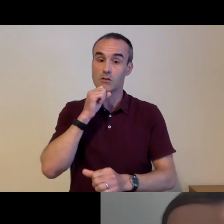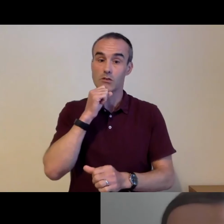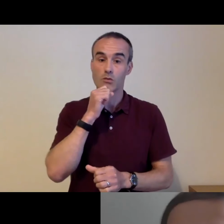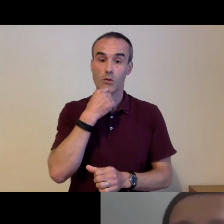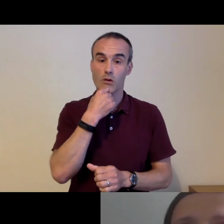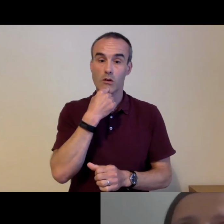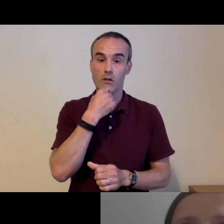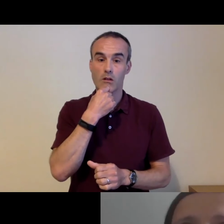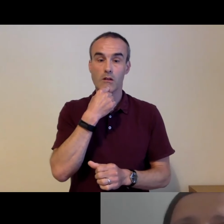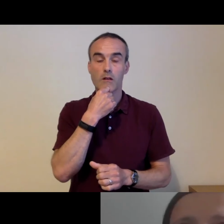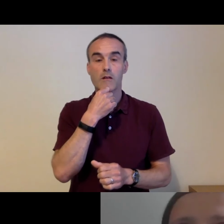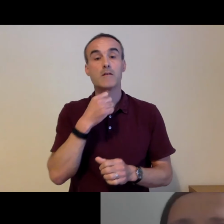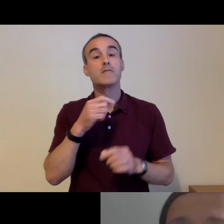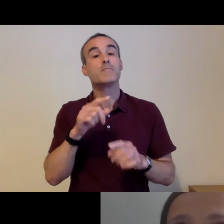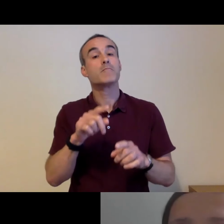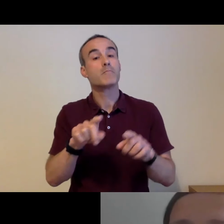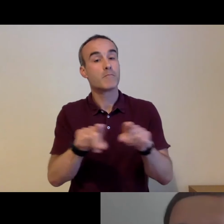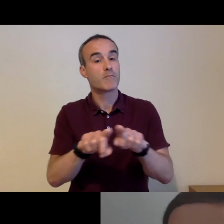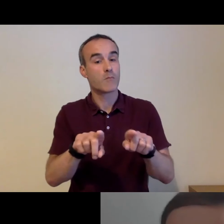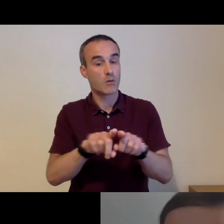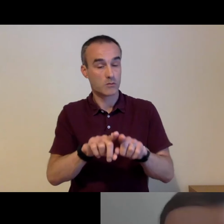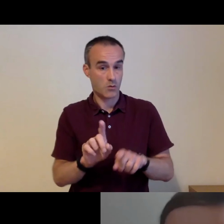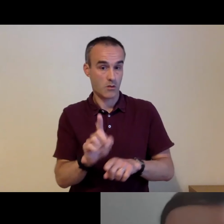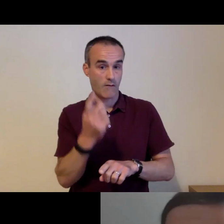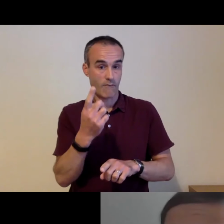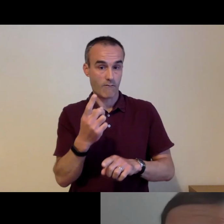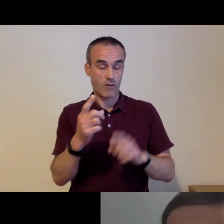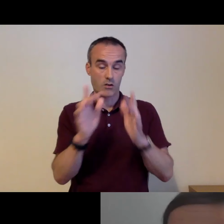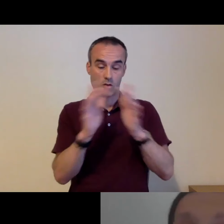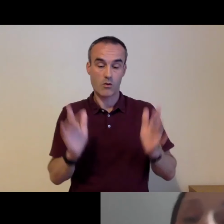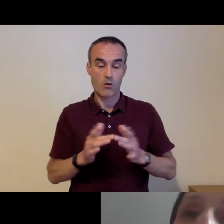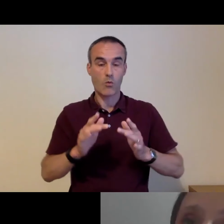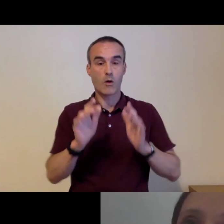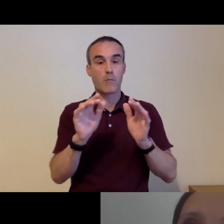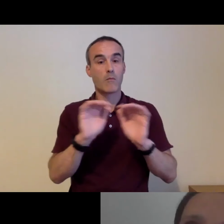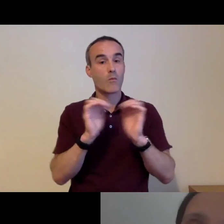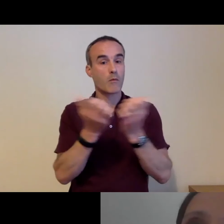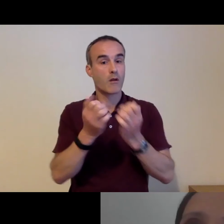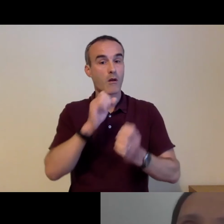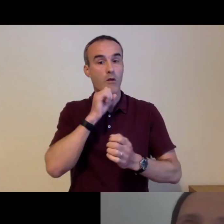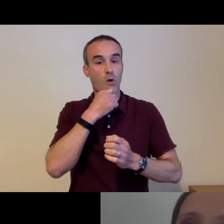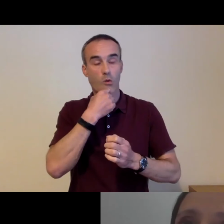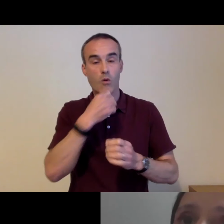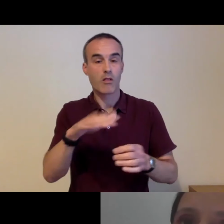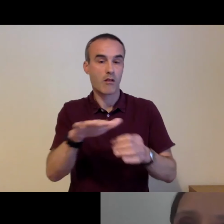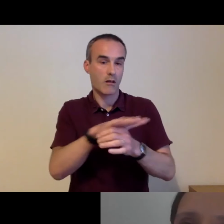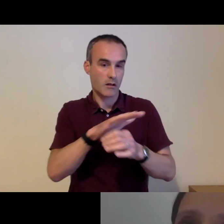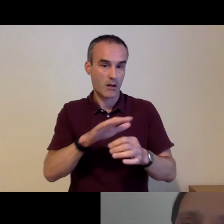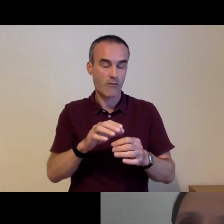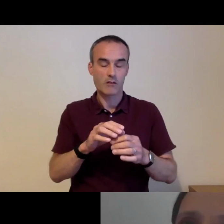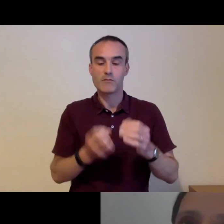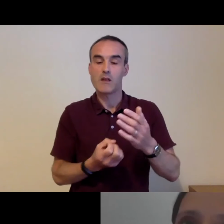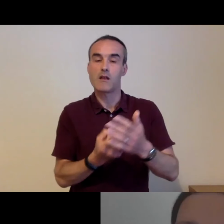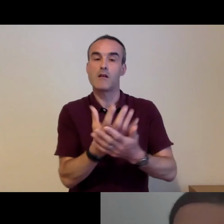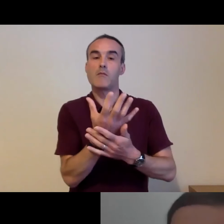December. And in this very first webinar, what we're gonna cover an overview of the emerging hearing